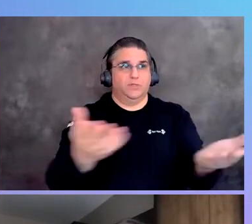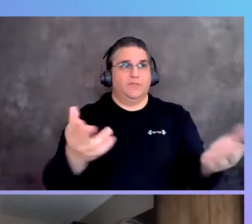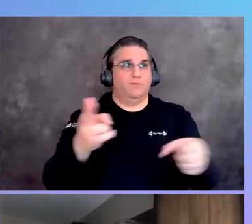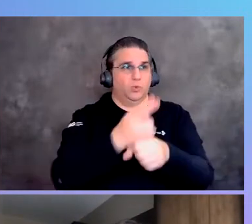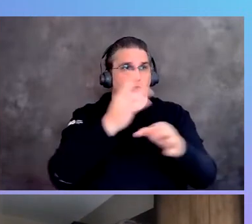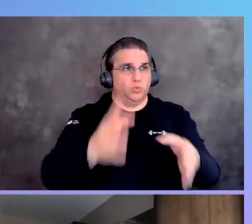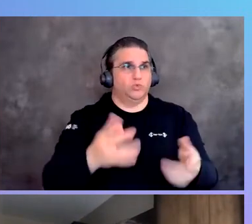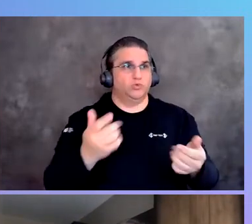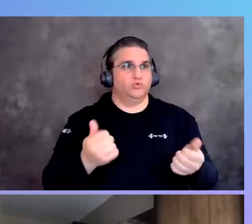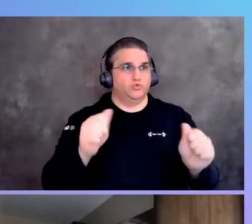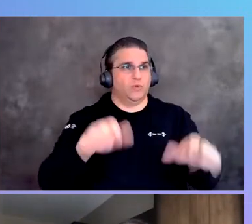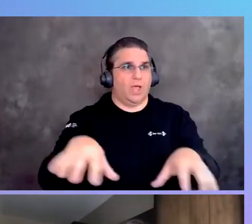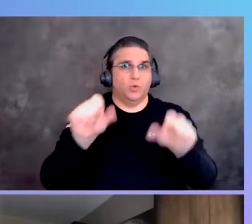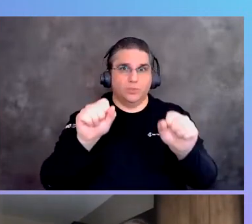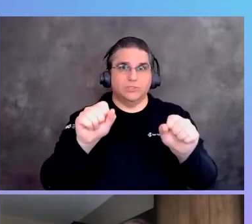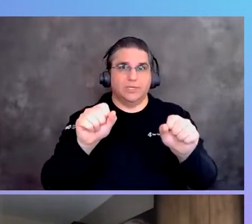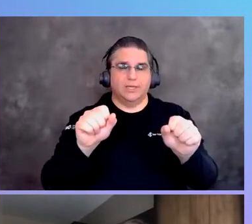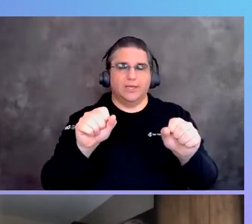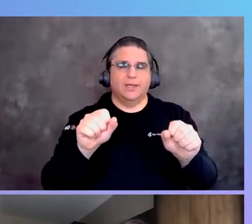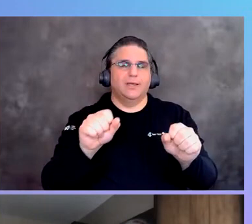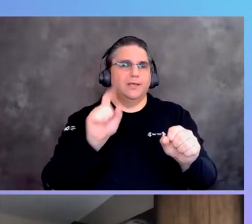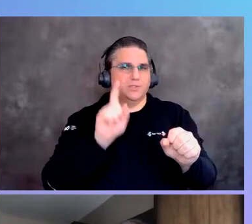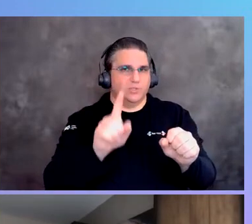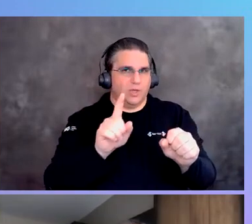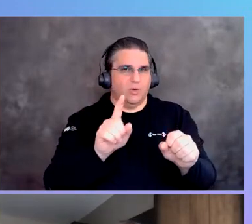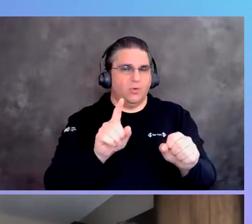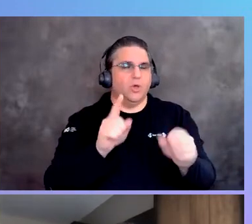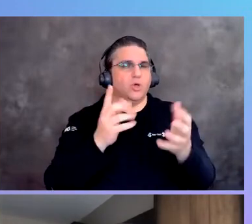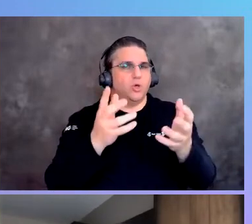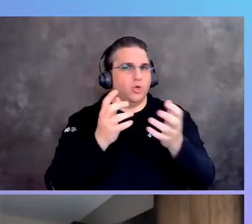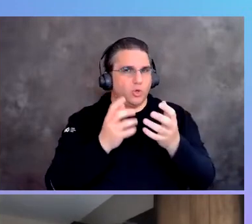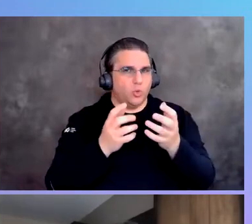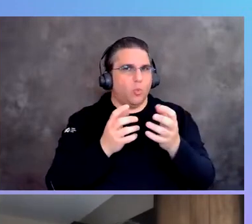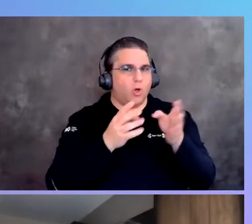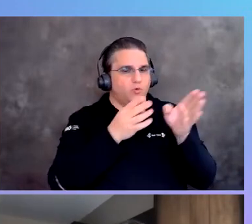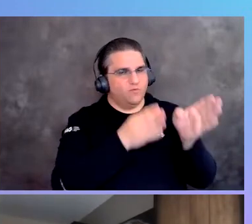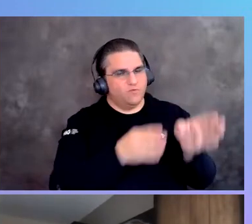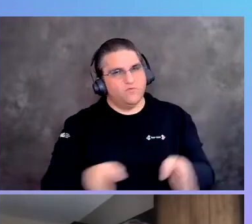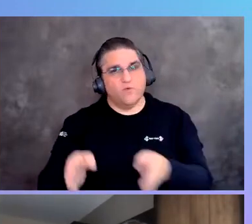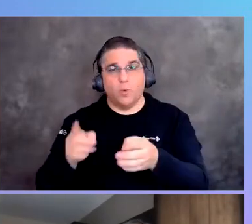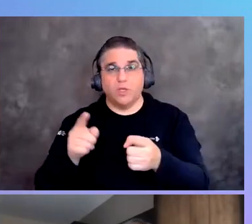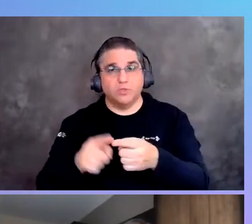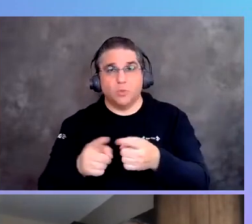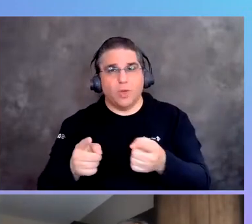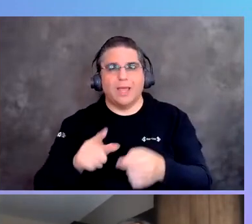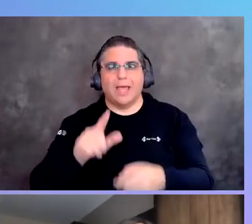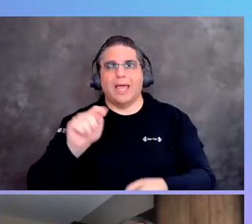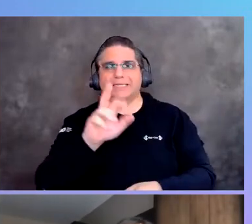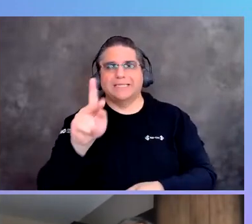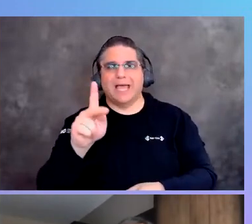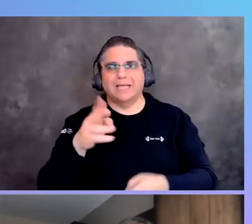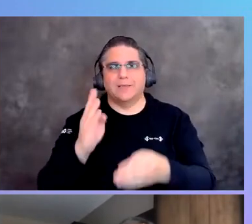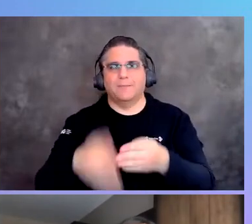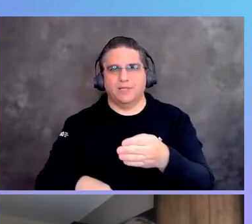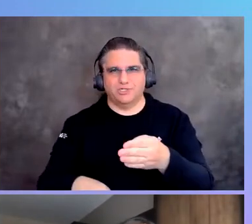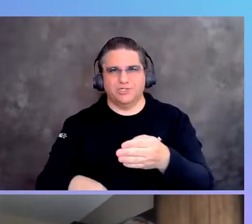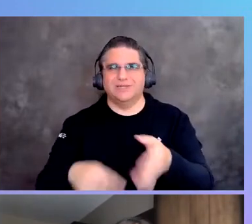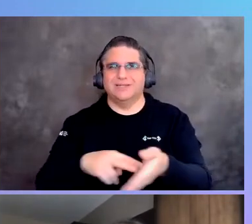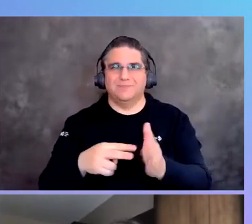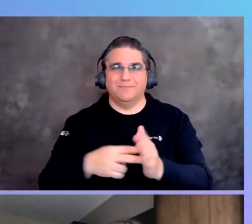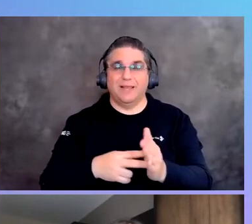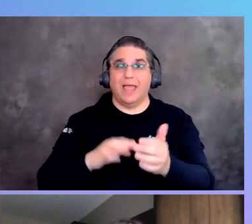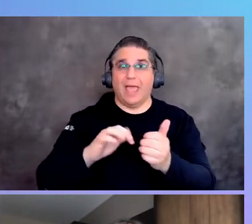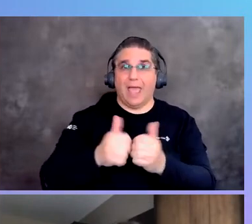product, you want to start shifting your focus to task completion. So how easy is it for someone